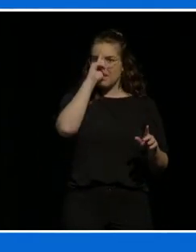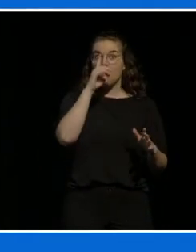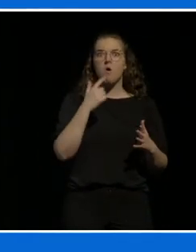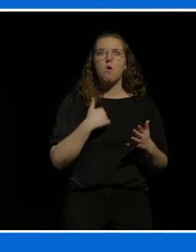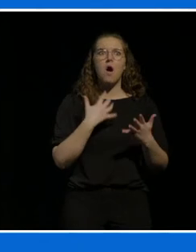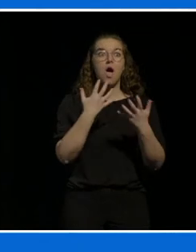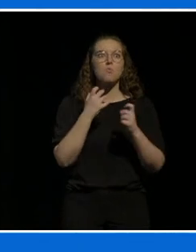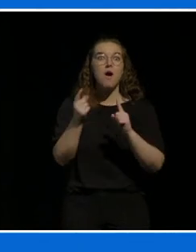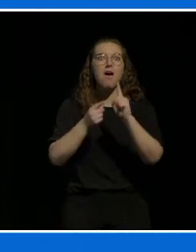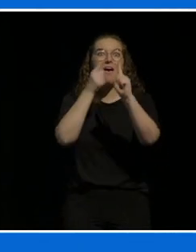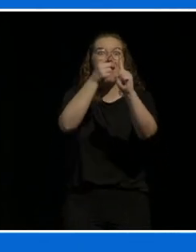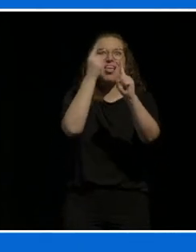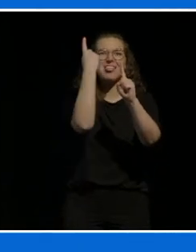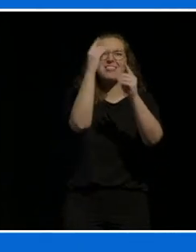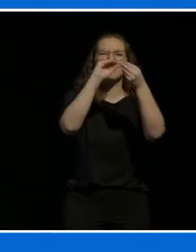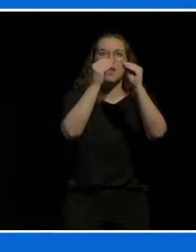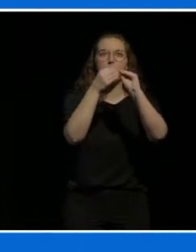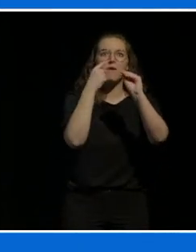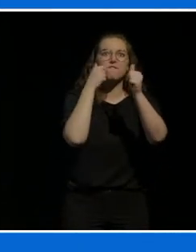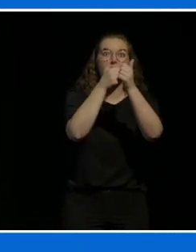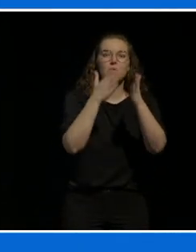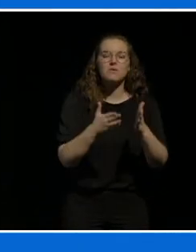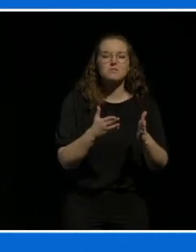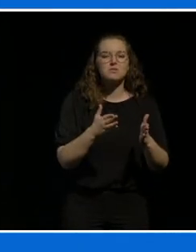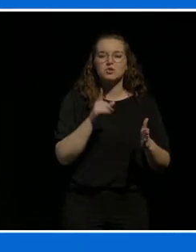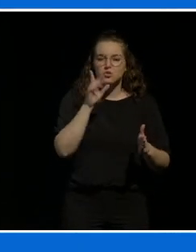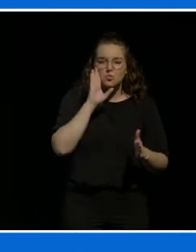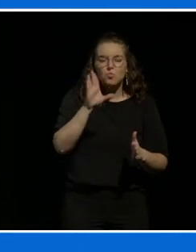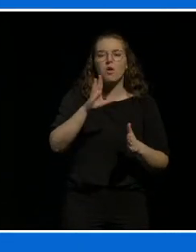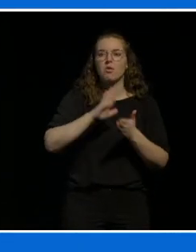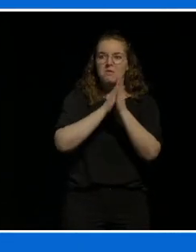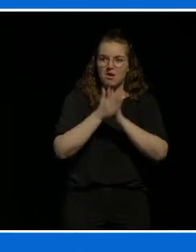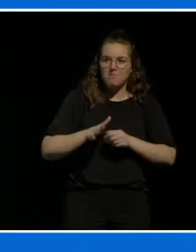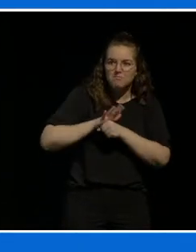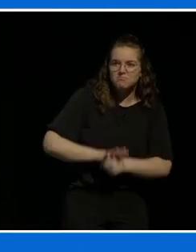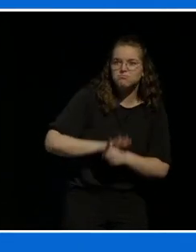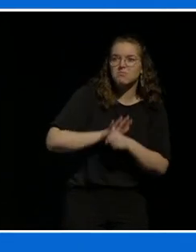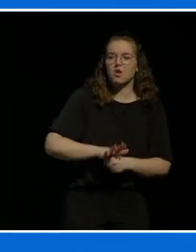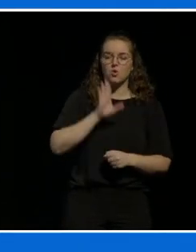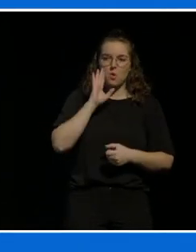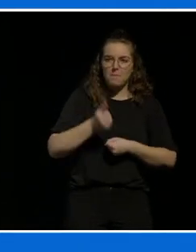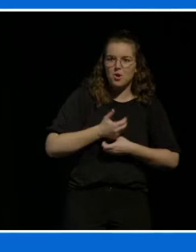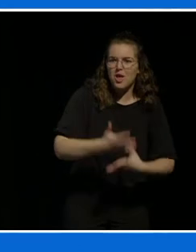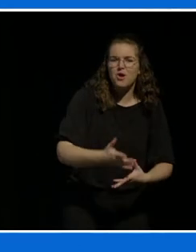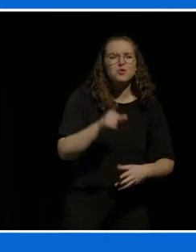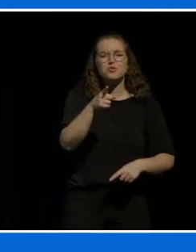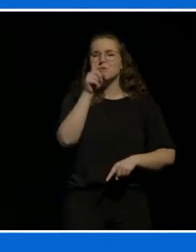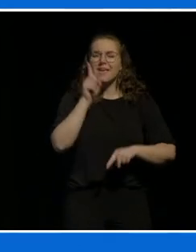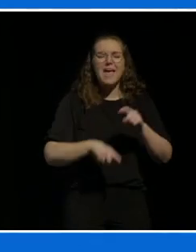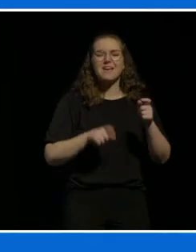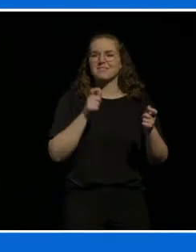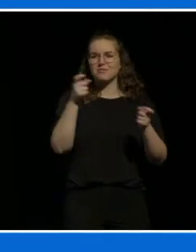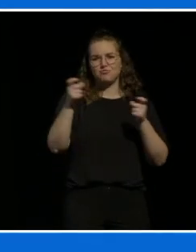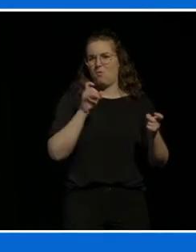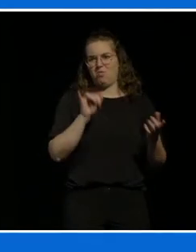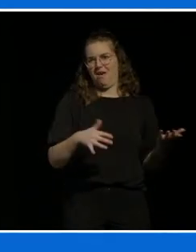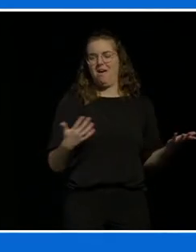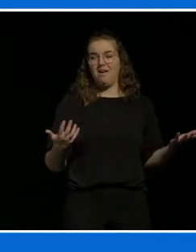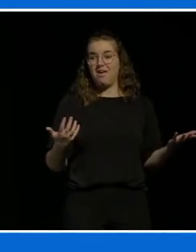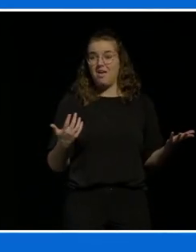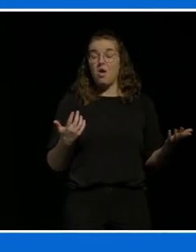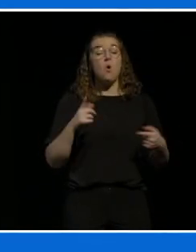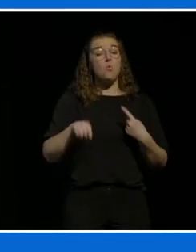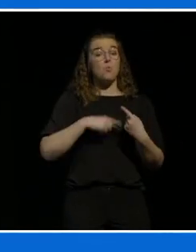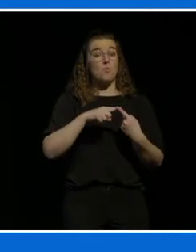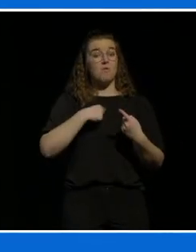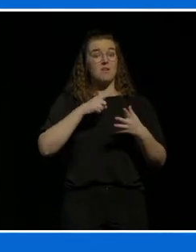number, you're gonna stress yourself out. You're automatically gonna burn out because you can't control the algorithm. Things are changing all the time. when I went into it, I kind of just thought, I